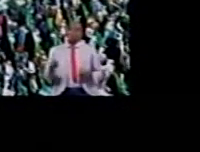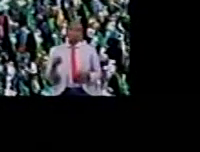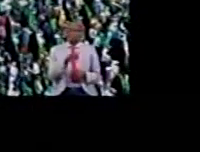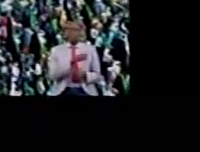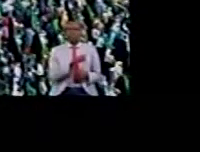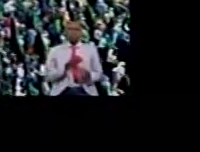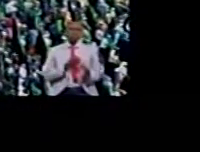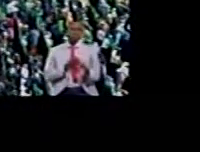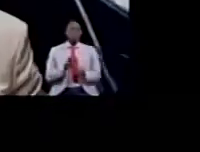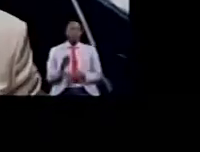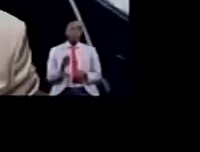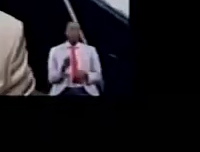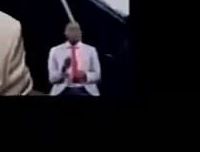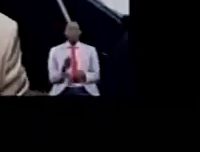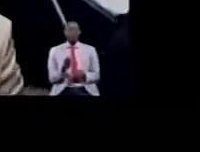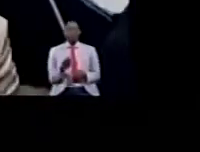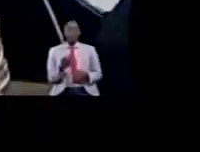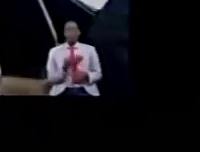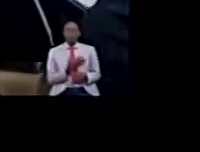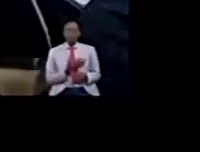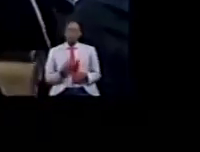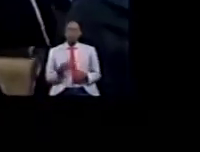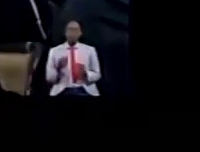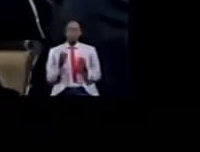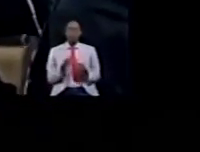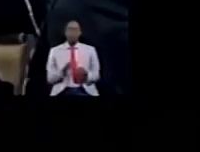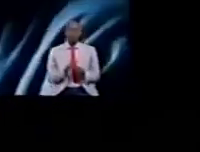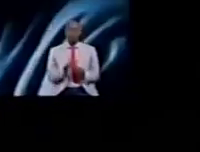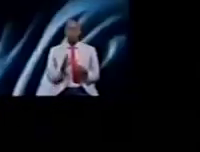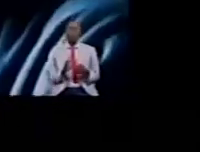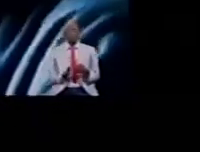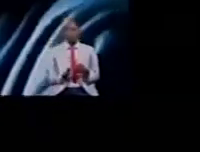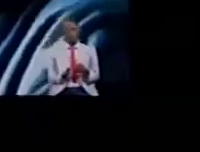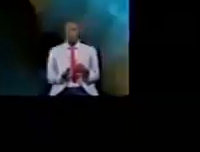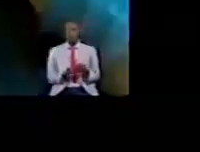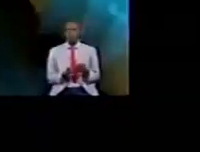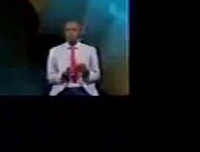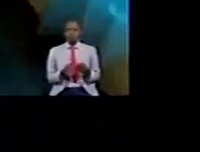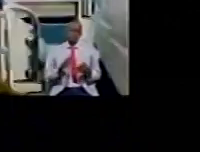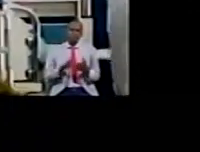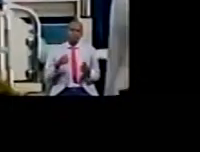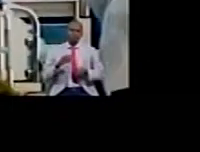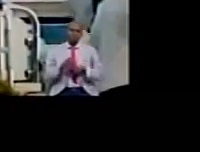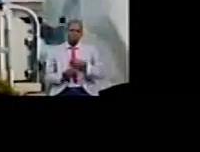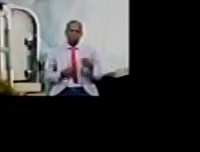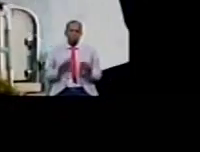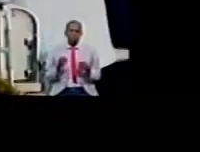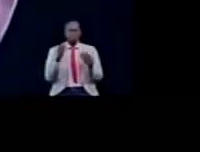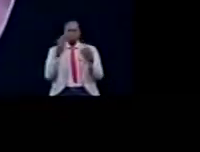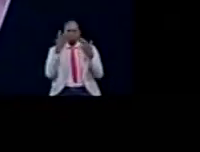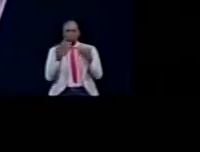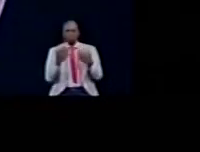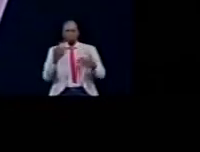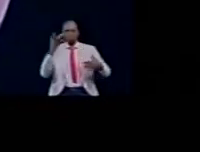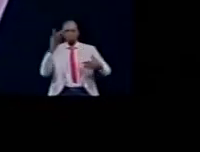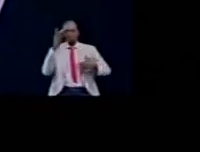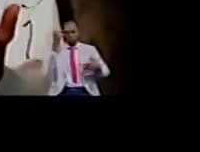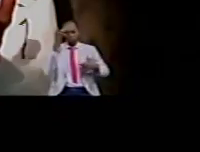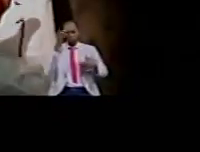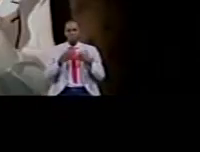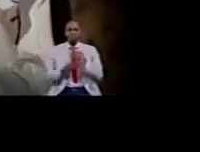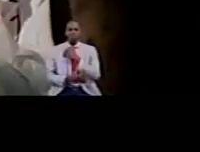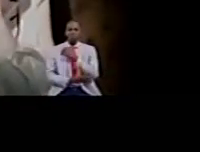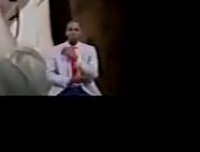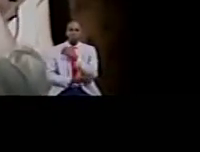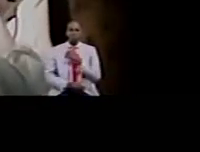and meeting slabs are strong enough to accommodate and remove the suffering, devastation, sickness, poverty,